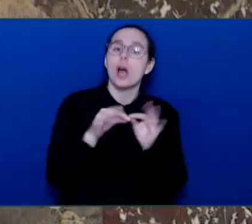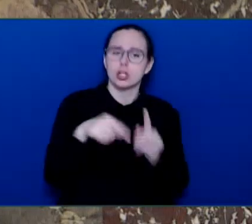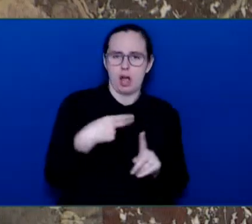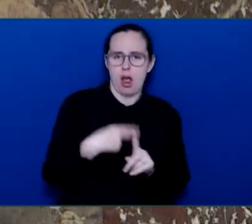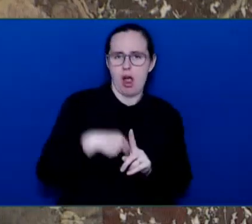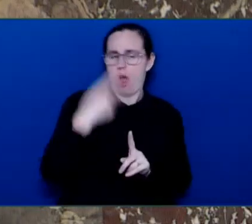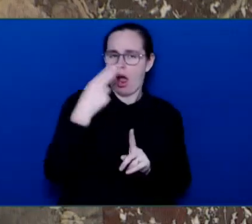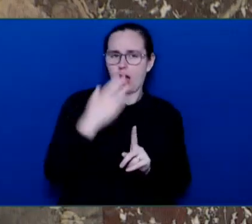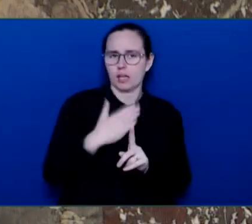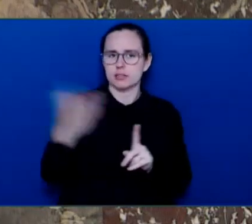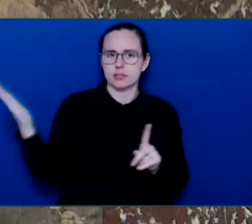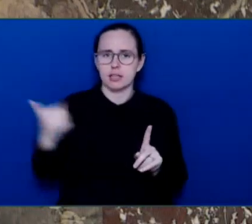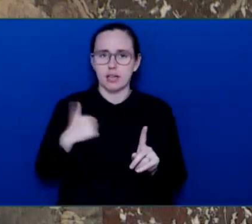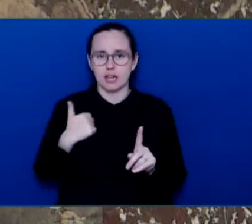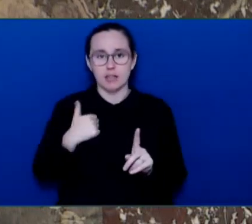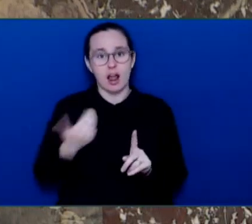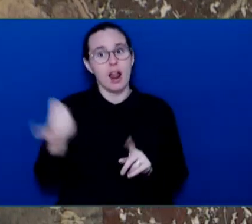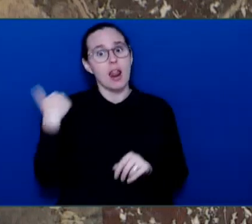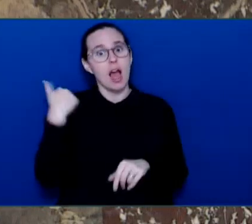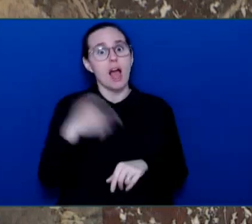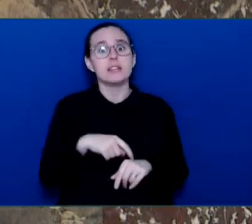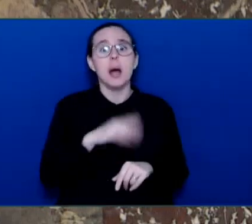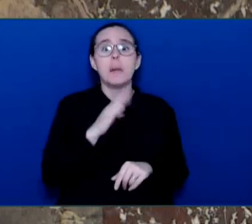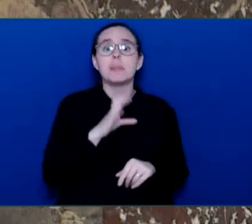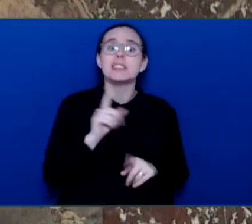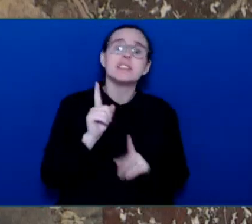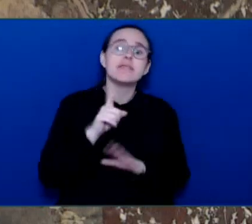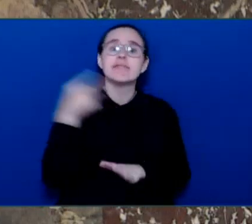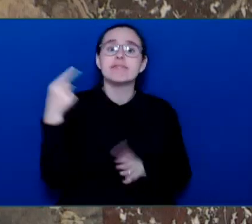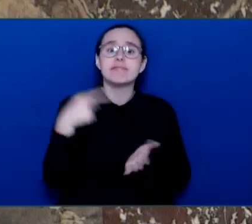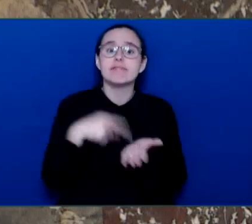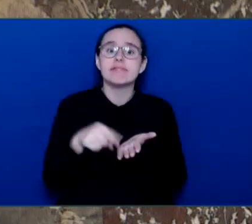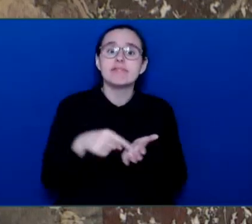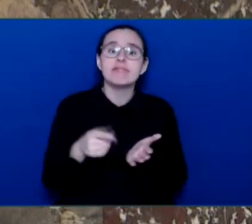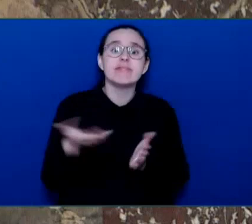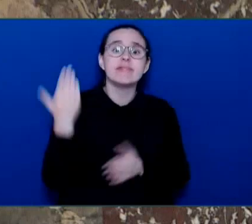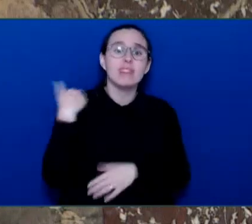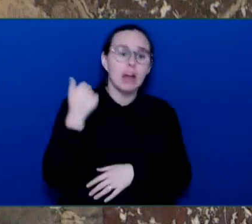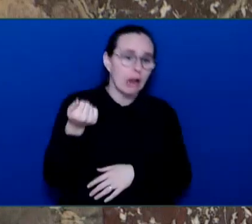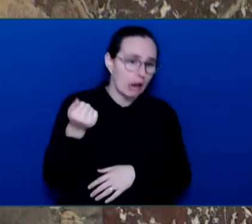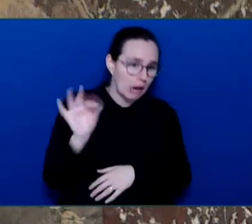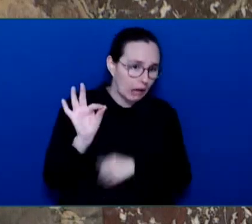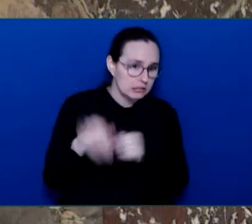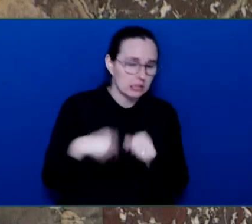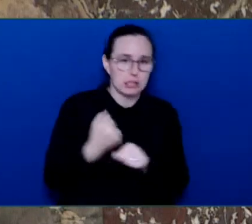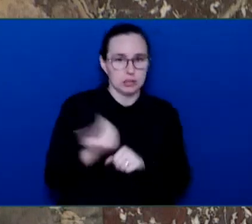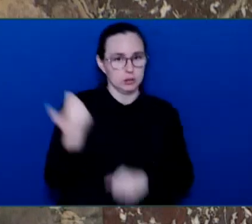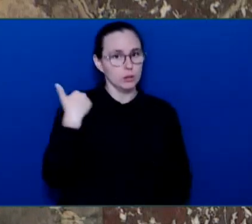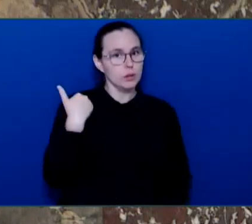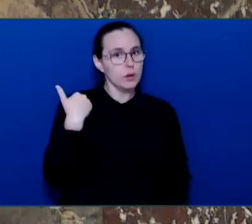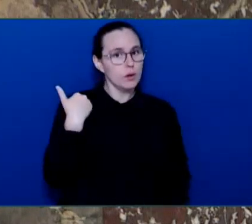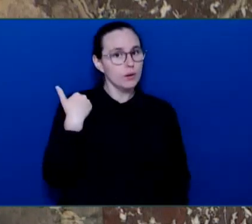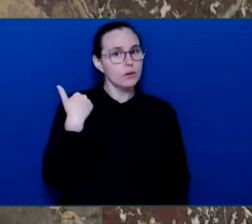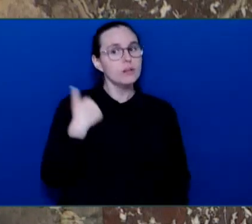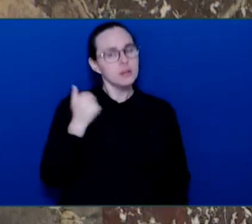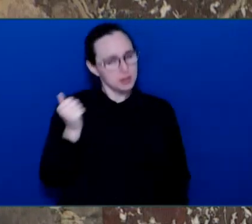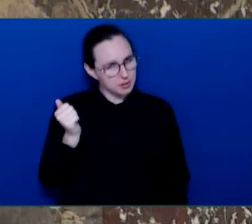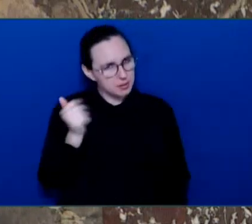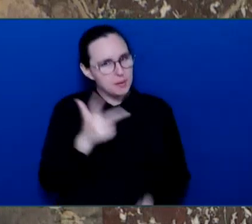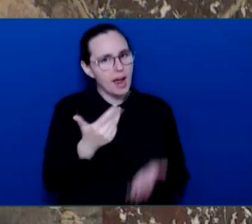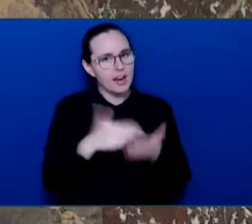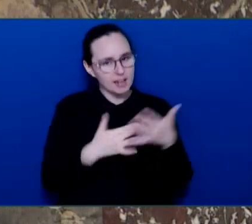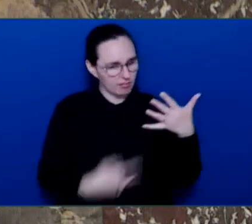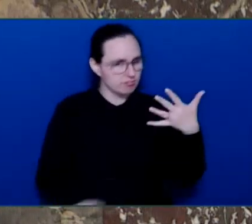ago, Honourable Speaker. And now, Honourable Speaker, we're not satisfied. We're not satisfied, Honourable Speaker. We're not satisfied